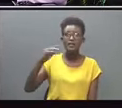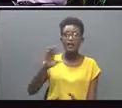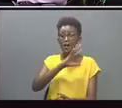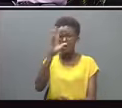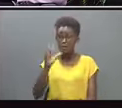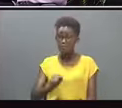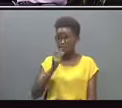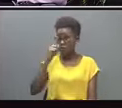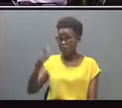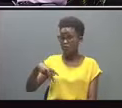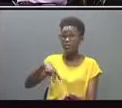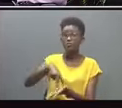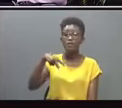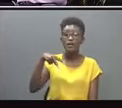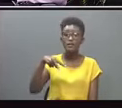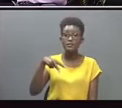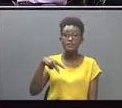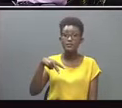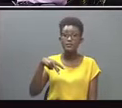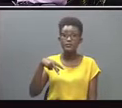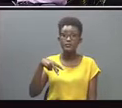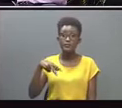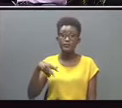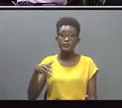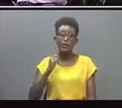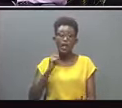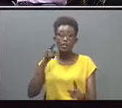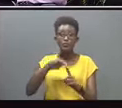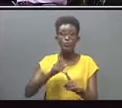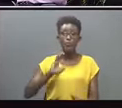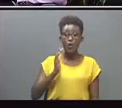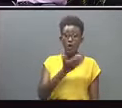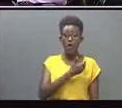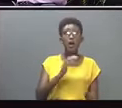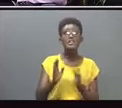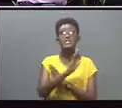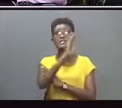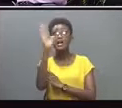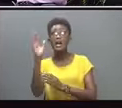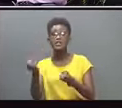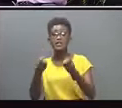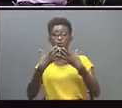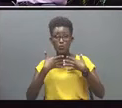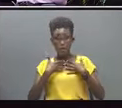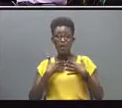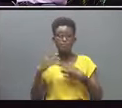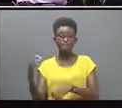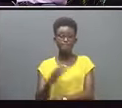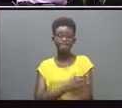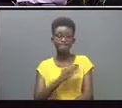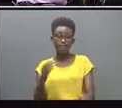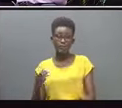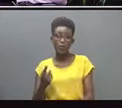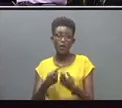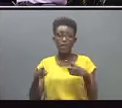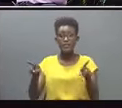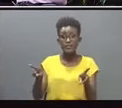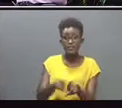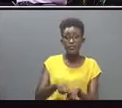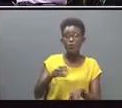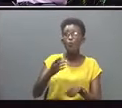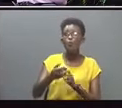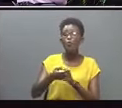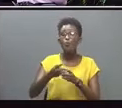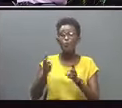we must arise. Africa, tugomba guhaguruka. To our God-given identity. Where we can compete with